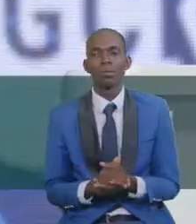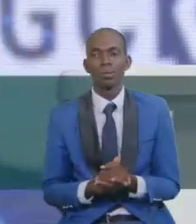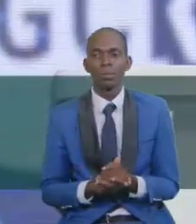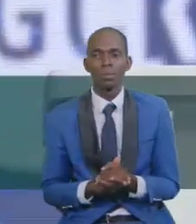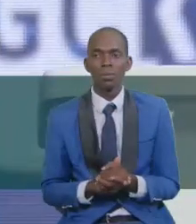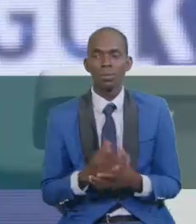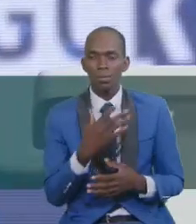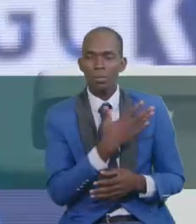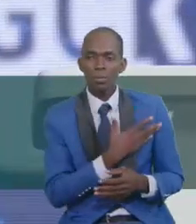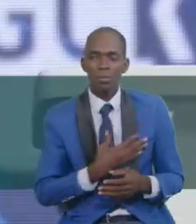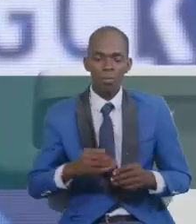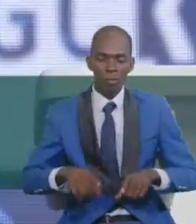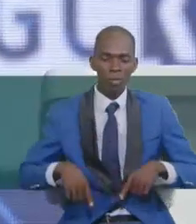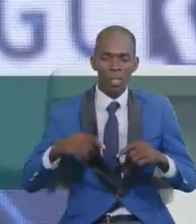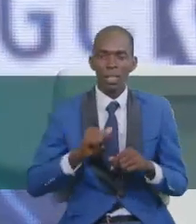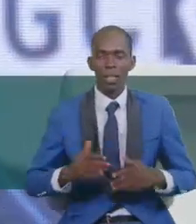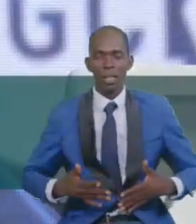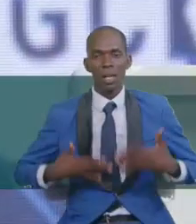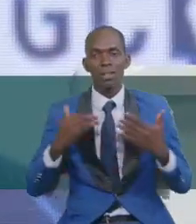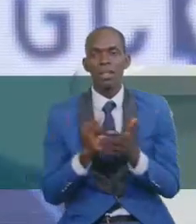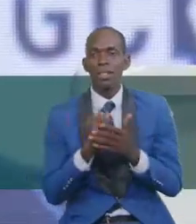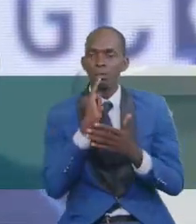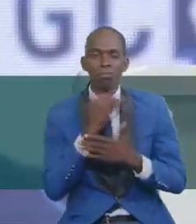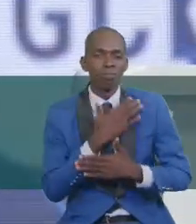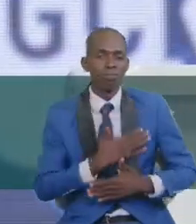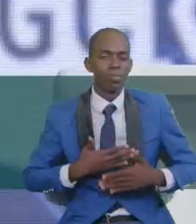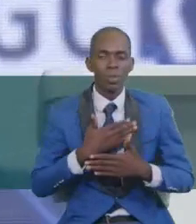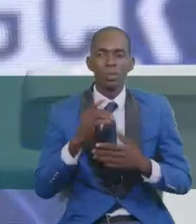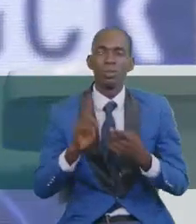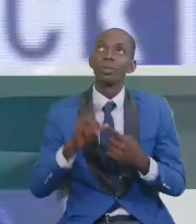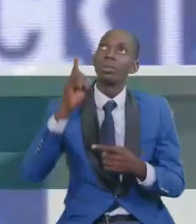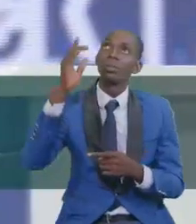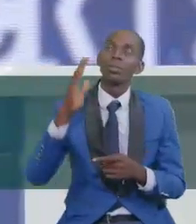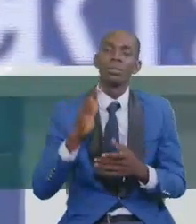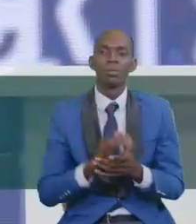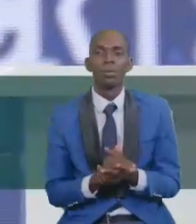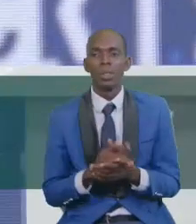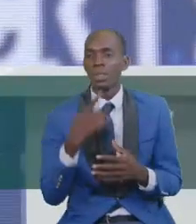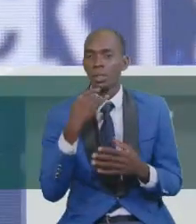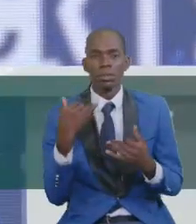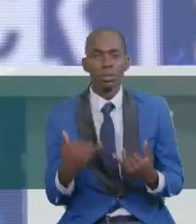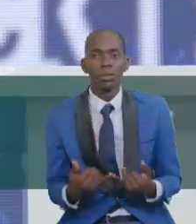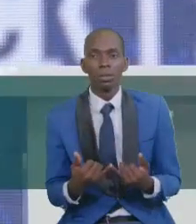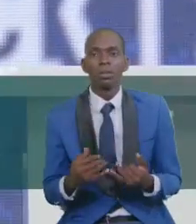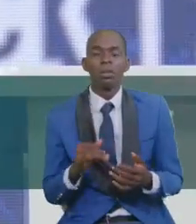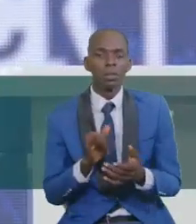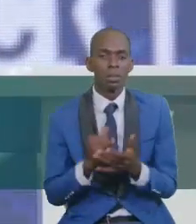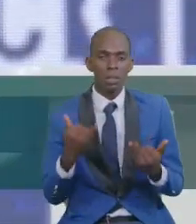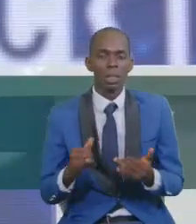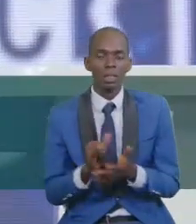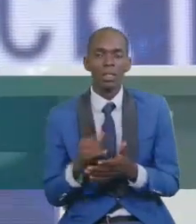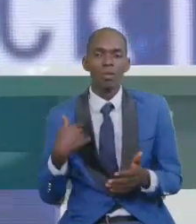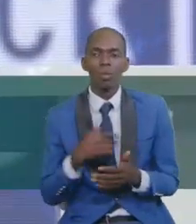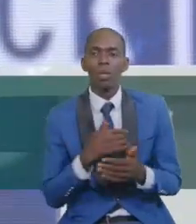And they lived a life pleasing unto God. He says, now that we have such a cloud of